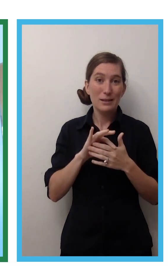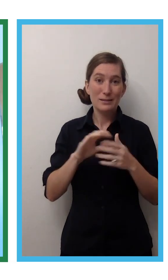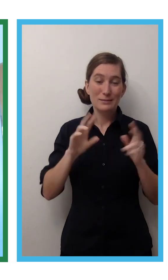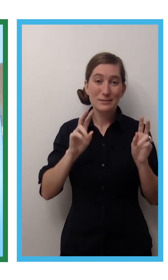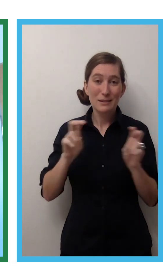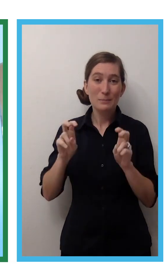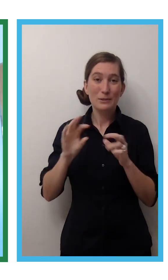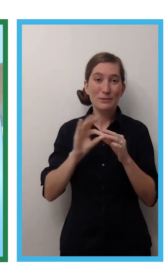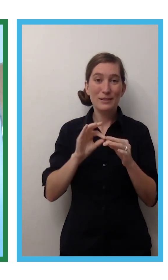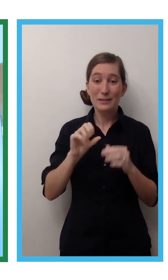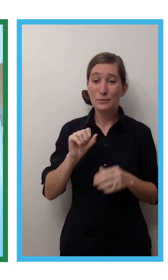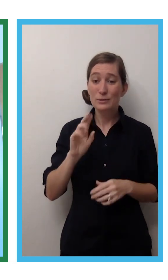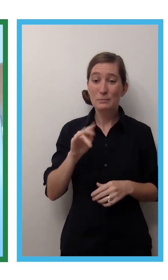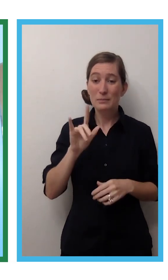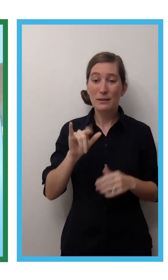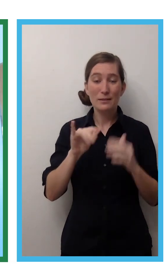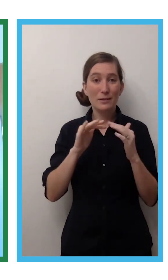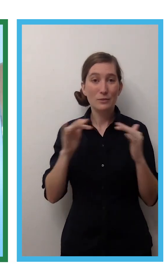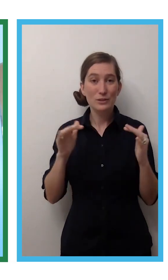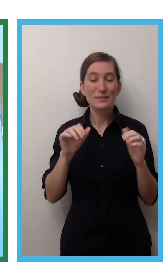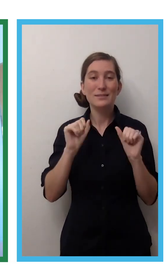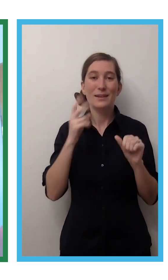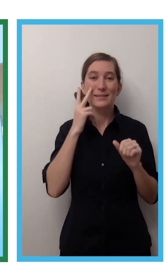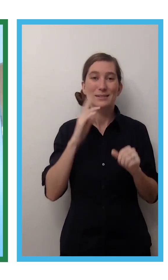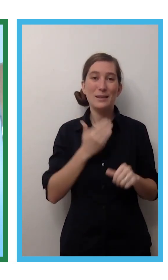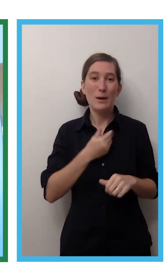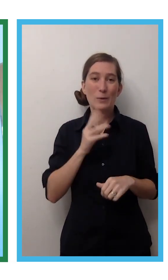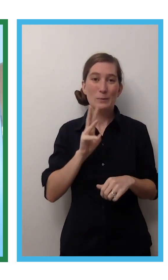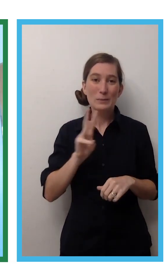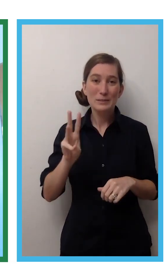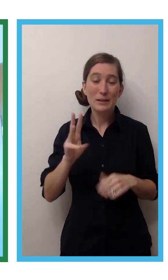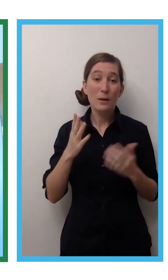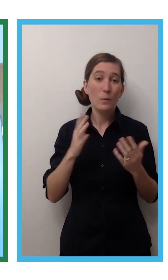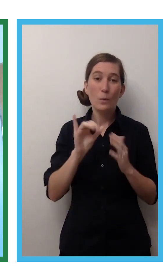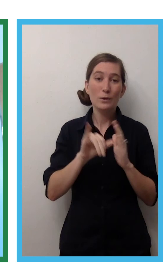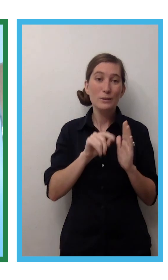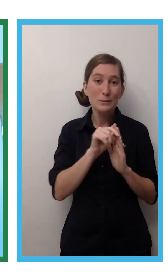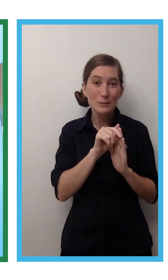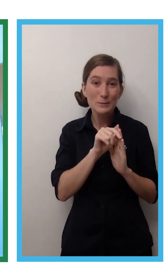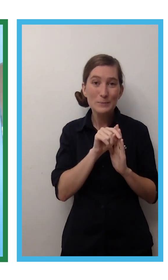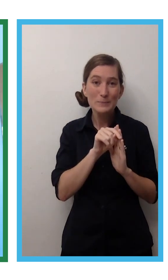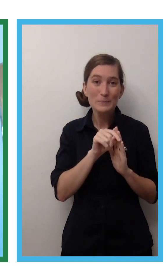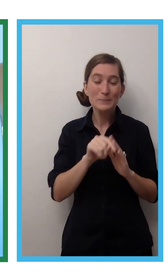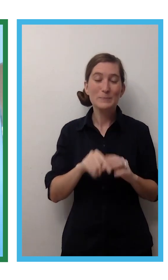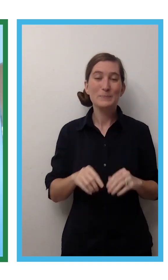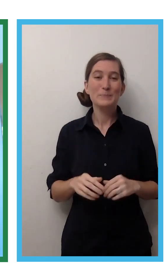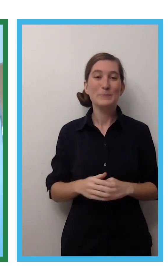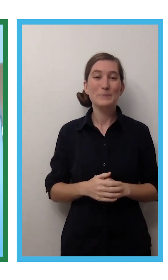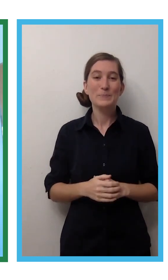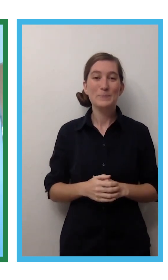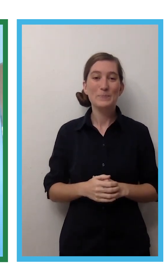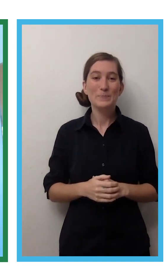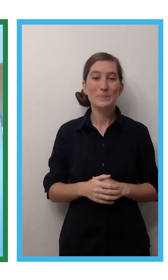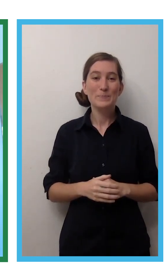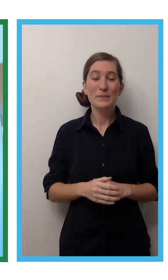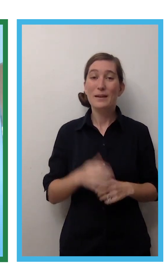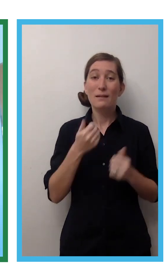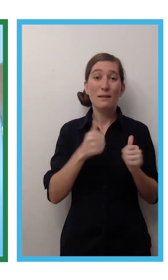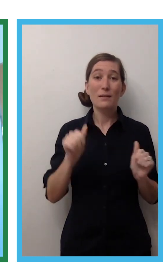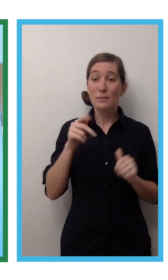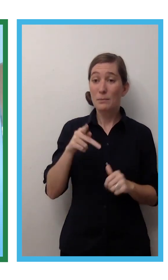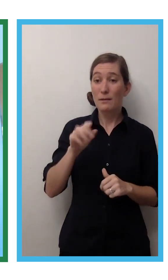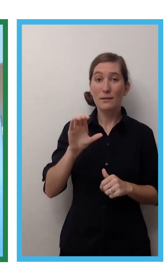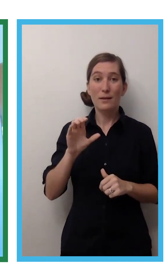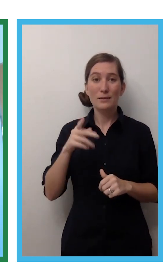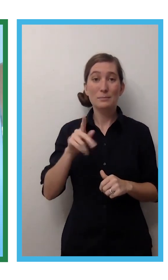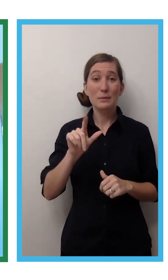iwscc.ca or on YouTube, or listen to it on your favorite podcast. You'll be able to podcast platform. You'll be able to hear us there. There's